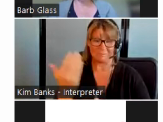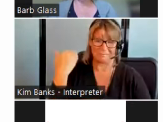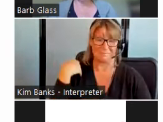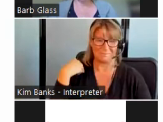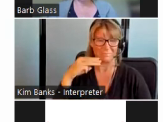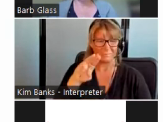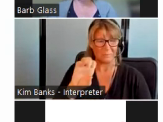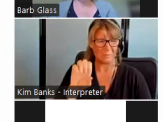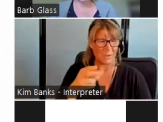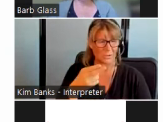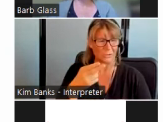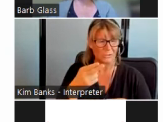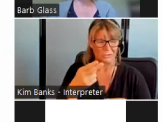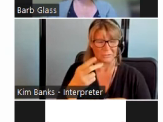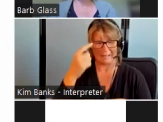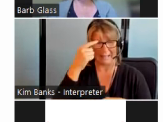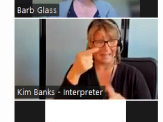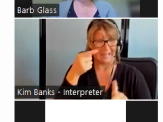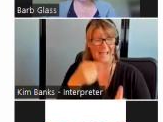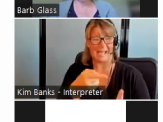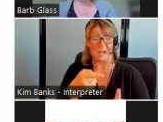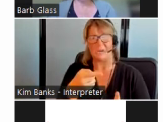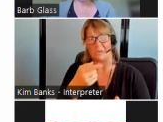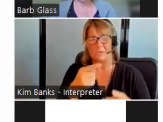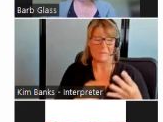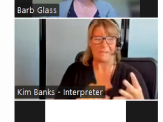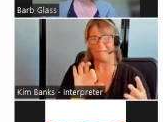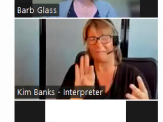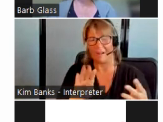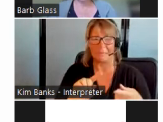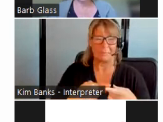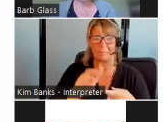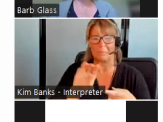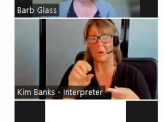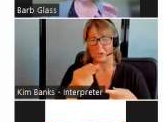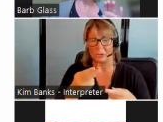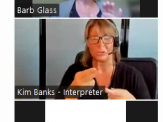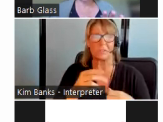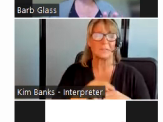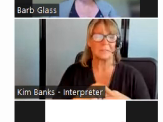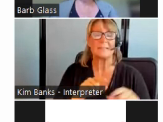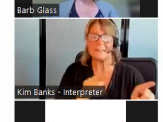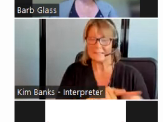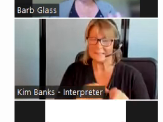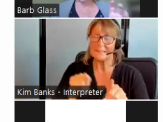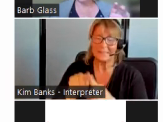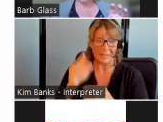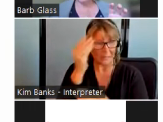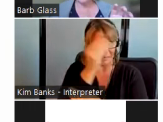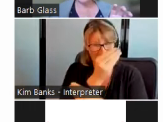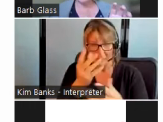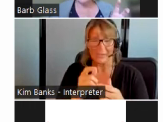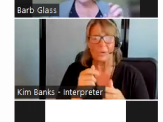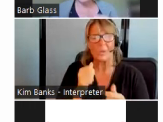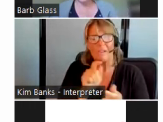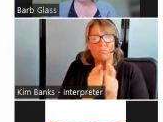think it was, this particular one was late February or early March. It will be the same webinar. It's just we've